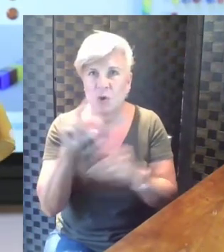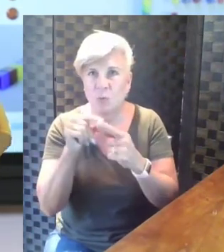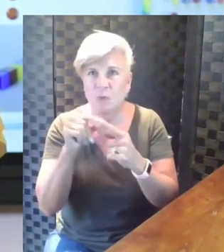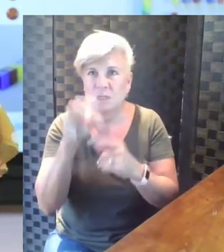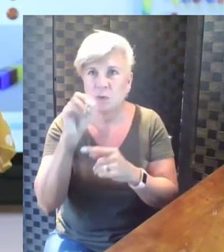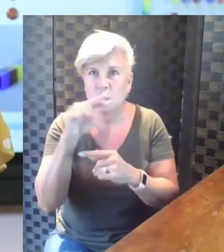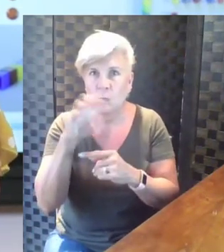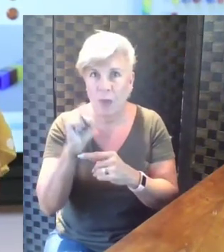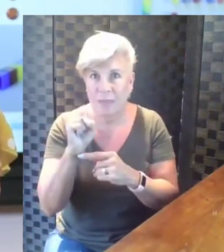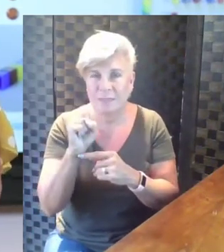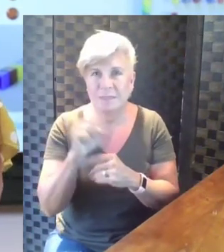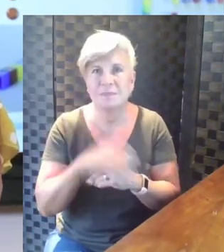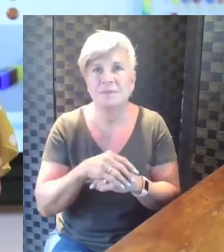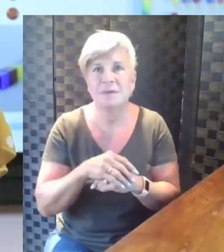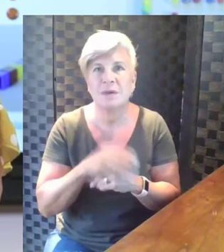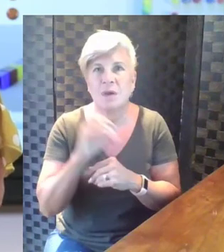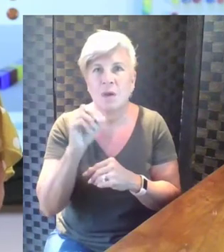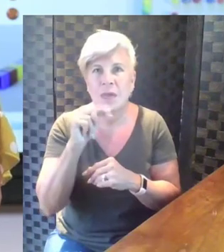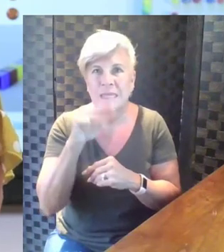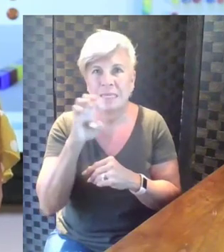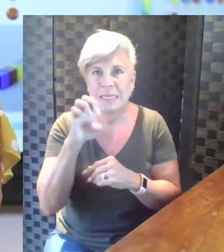we did tens, so today we're going to do ones.